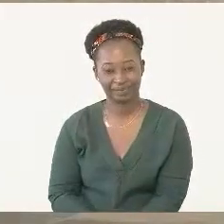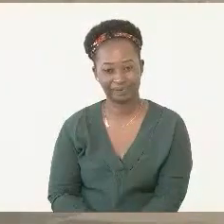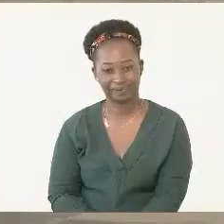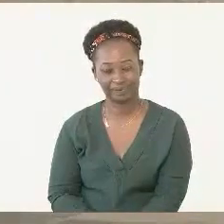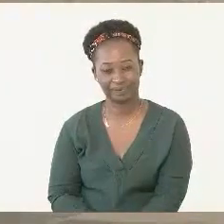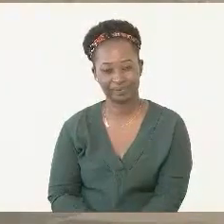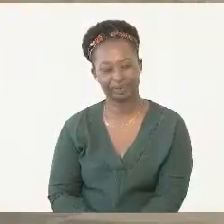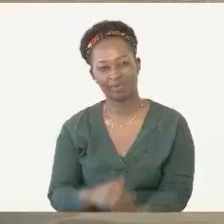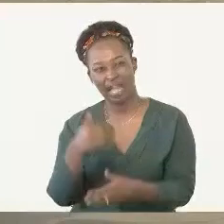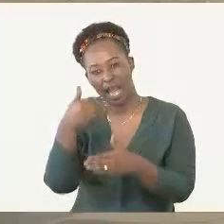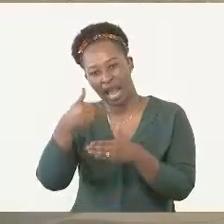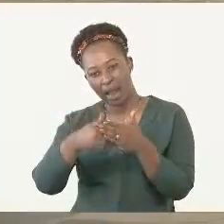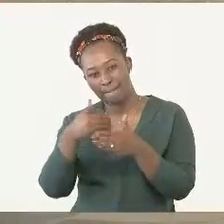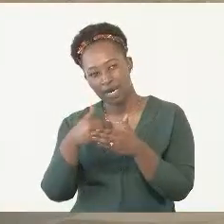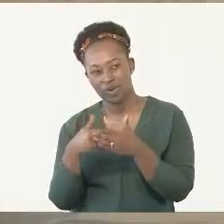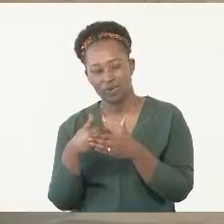It's about